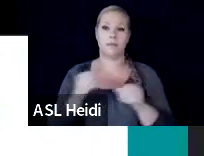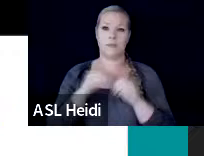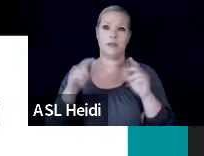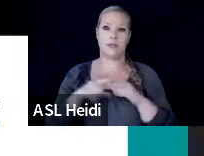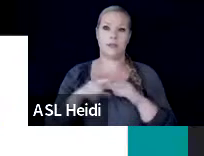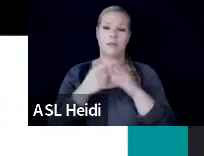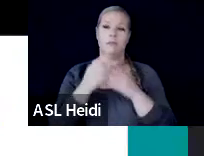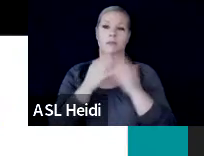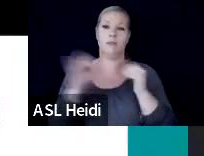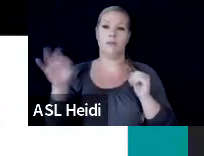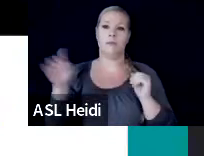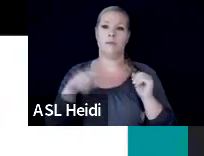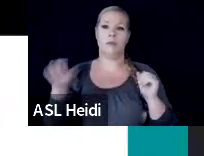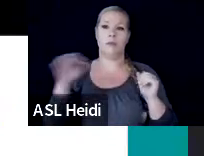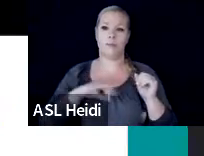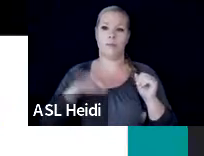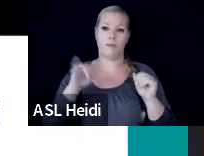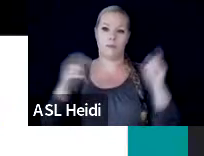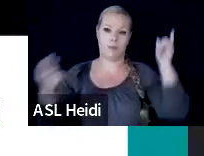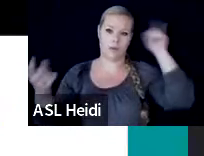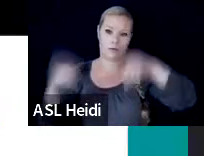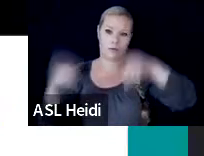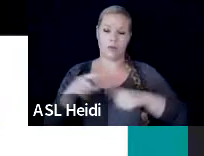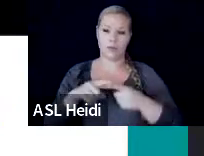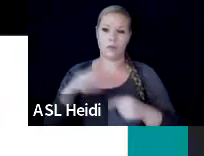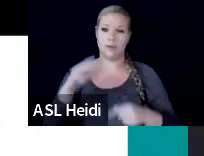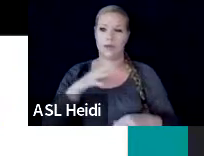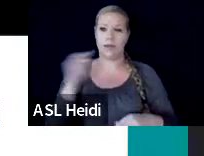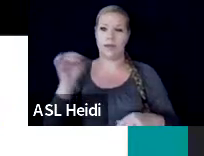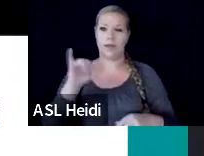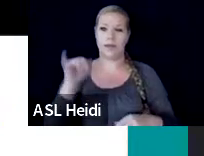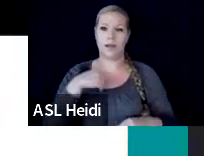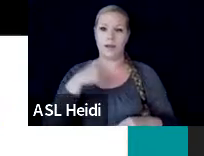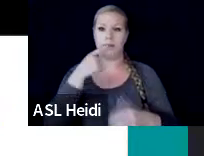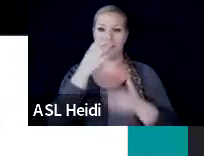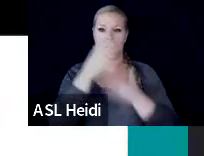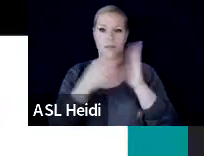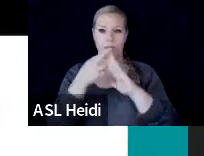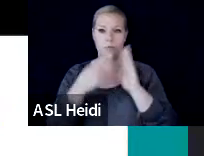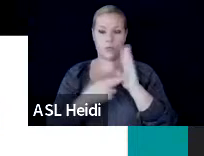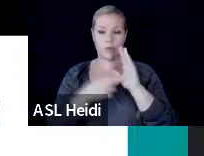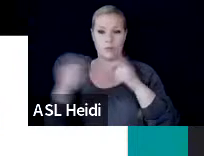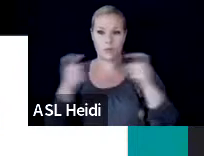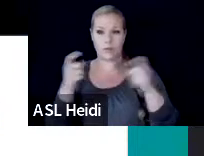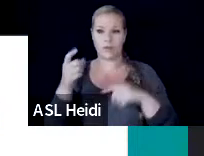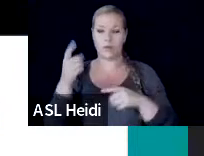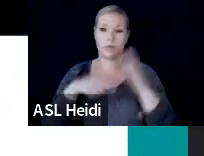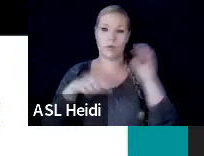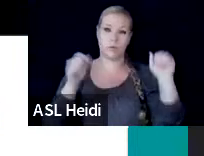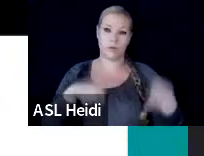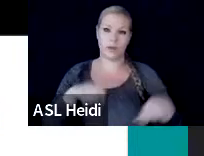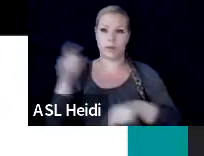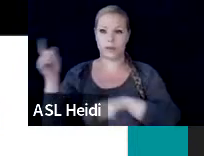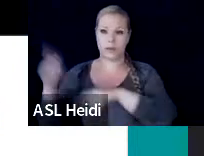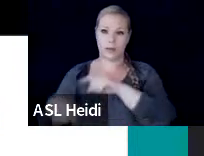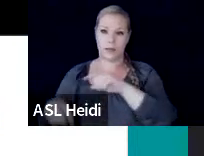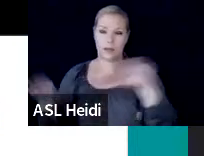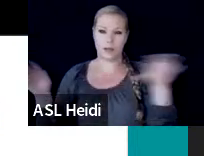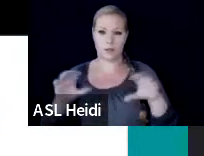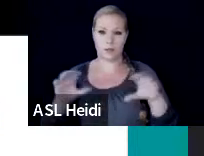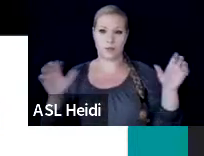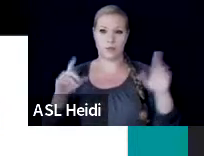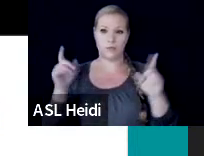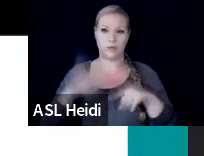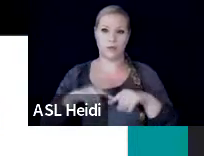the benefits that are agreed to. Like I said, there are some regulatory considerations, what we can and can't do given funding